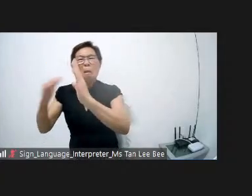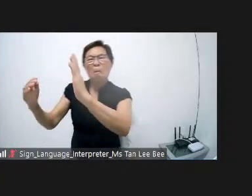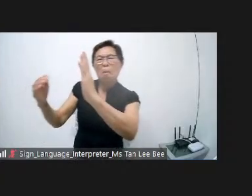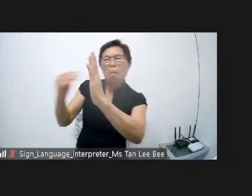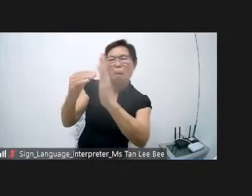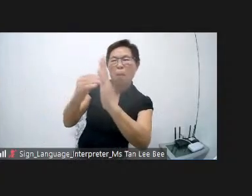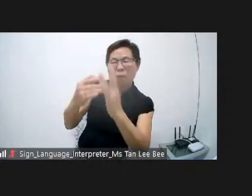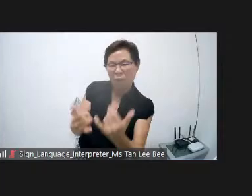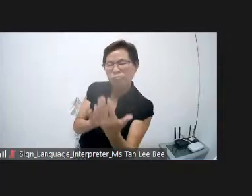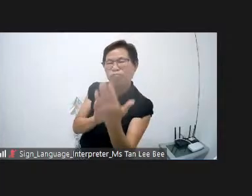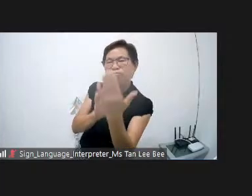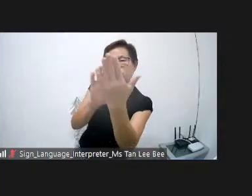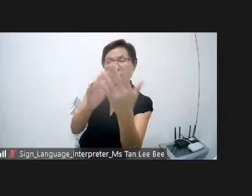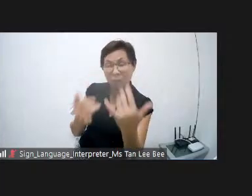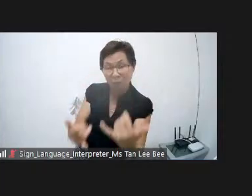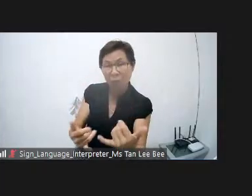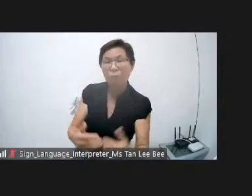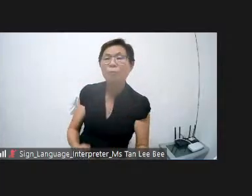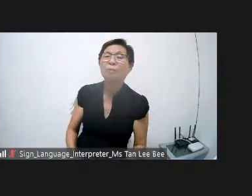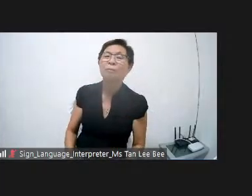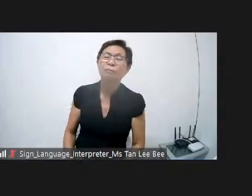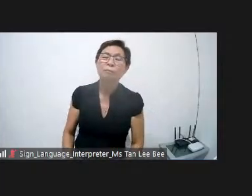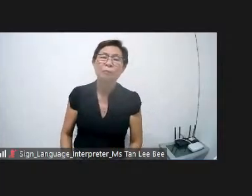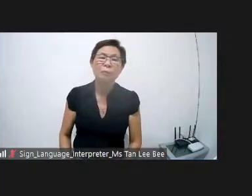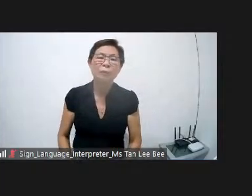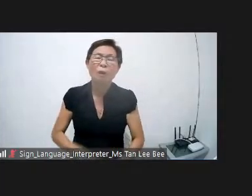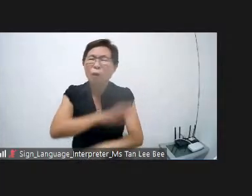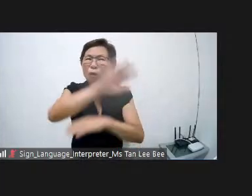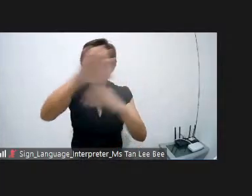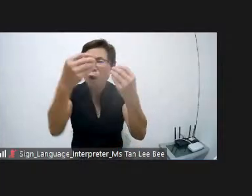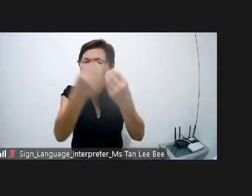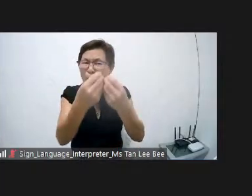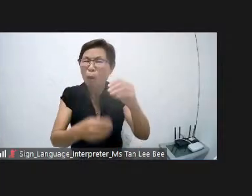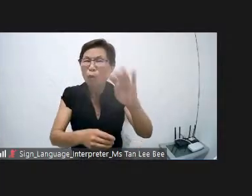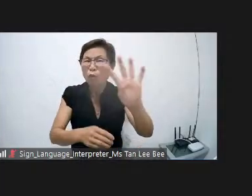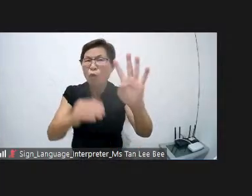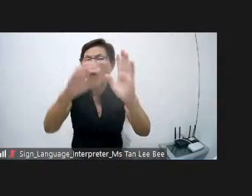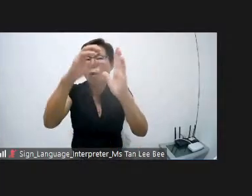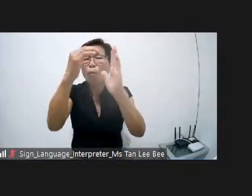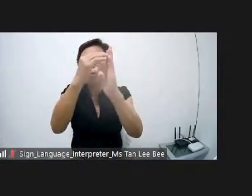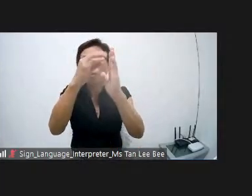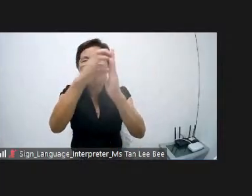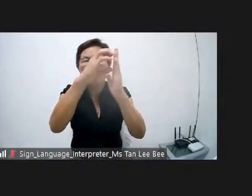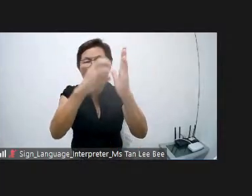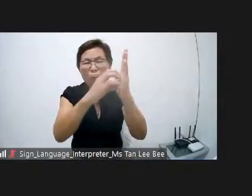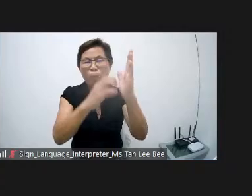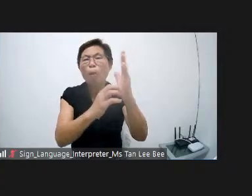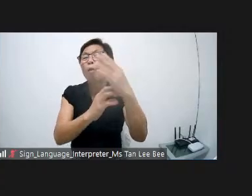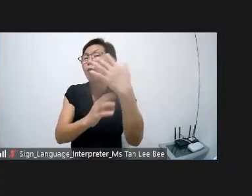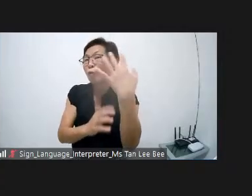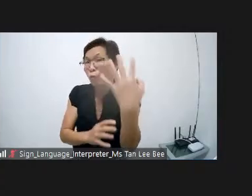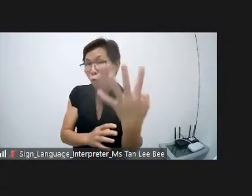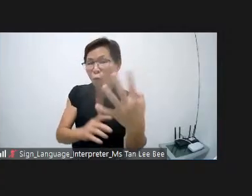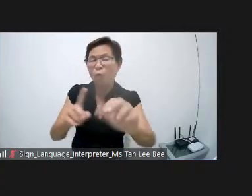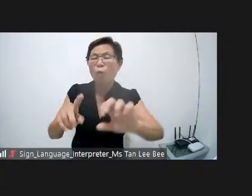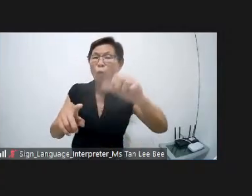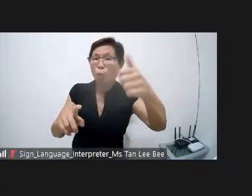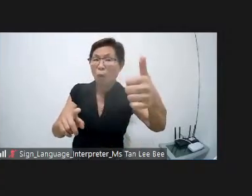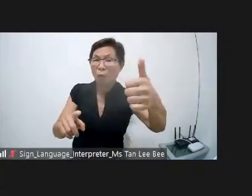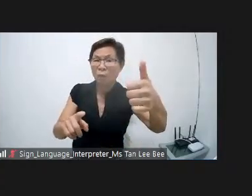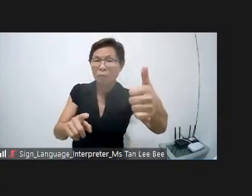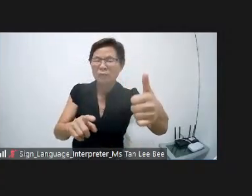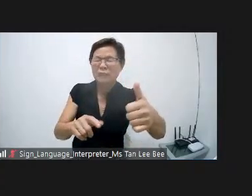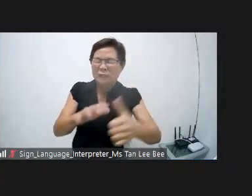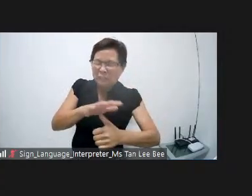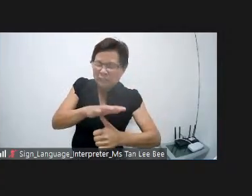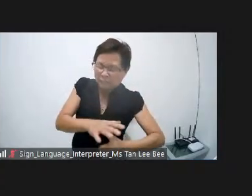are facing right now. There are a total 4 modules in this online learning course. They are Module 1, Stress Management